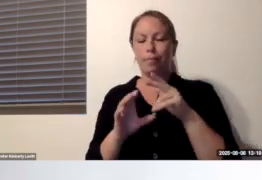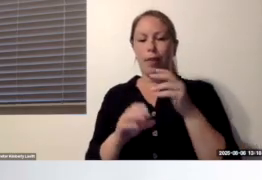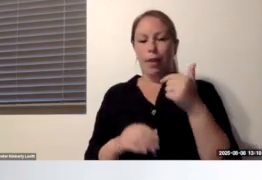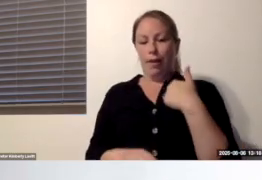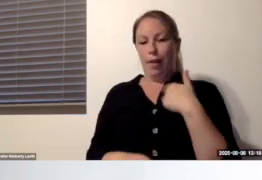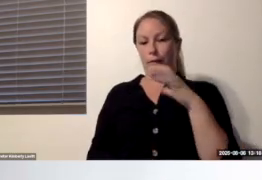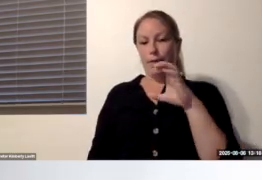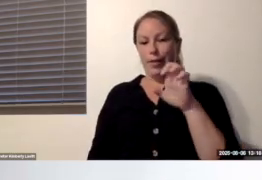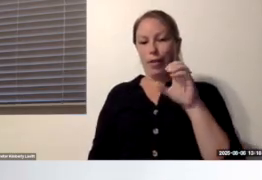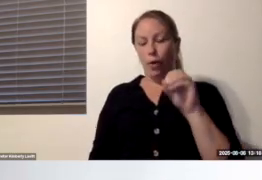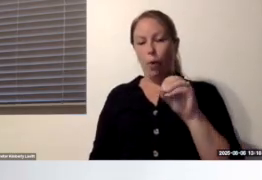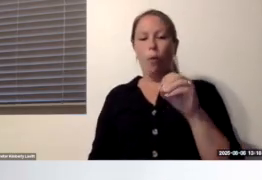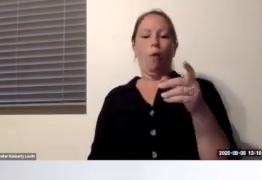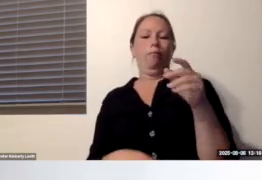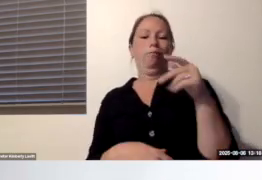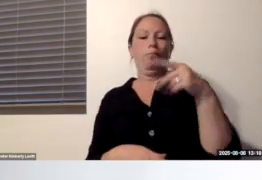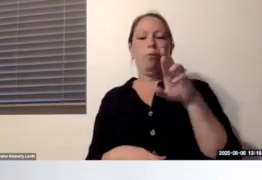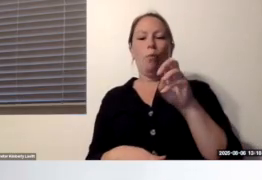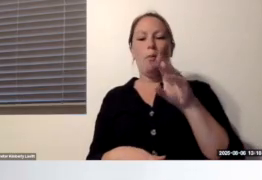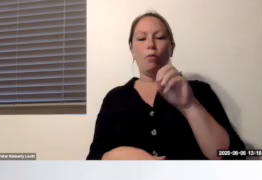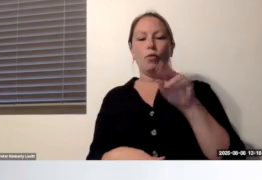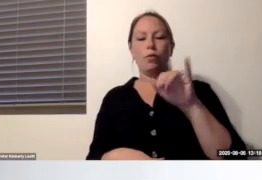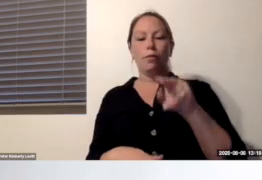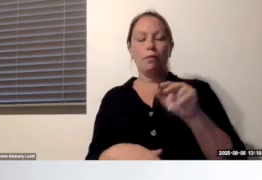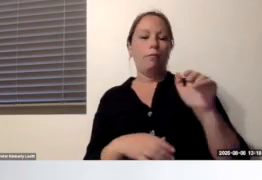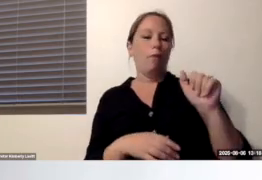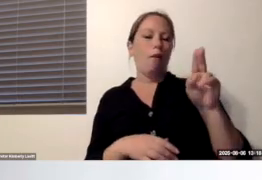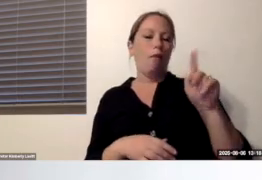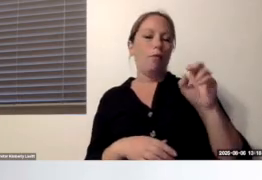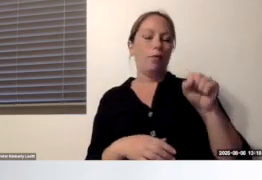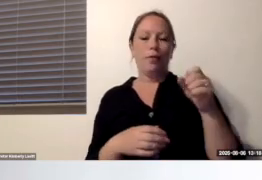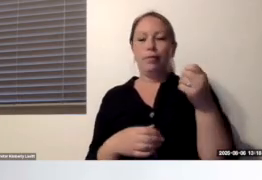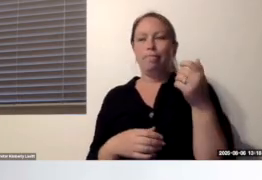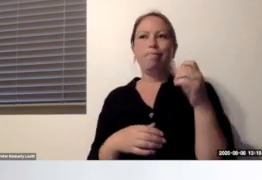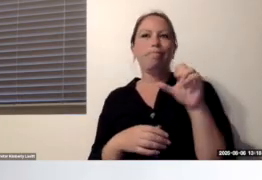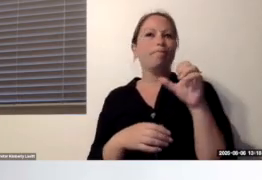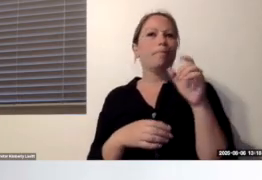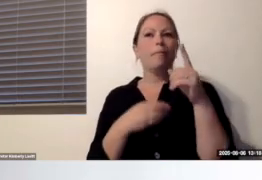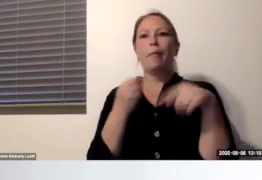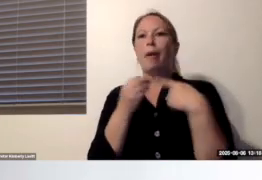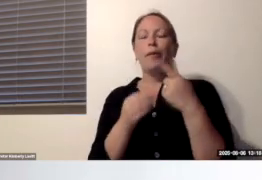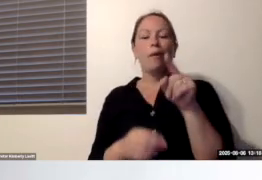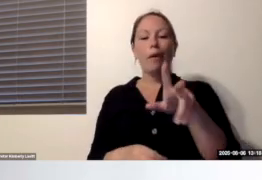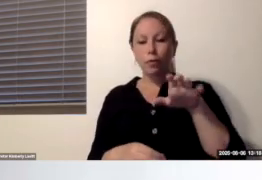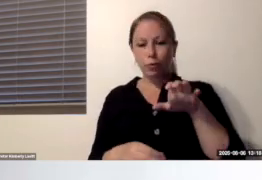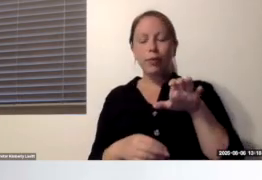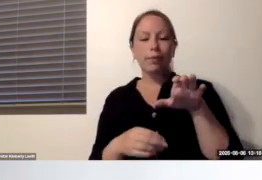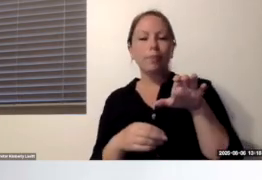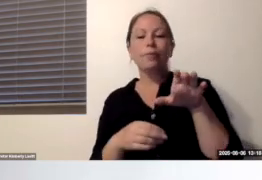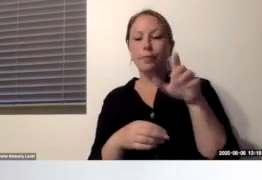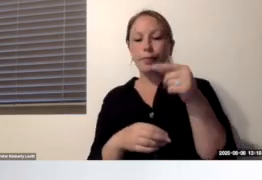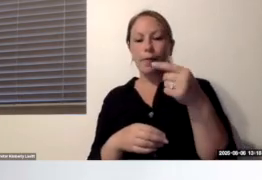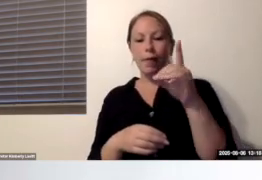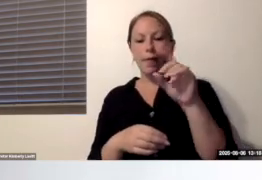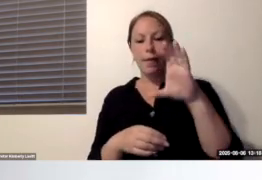of eMotion Autos. We've done about 100 Clean Cars for All or DCAP deals this year. So we are very